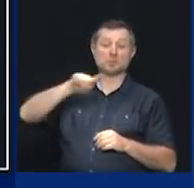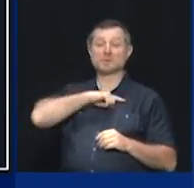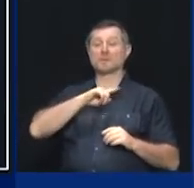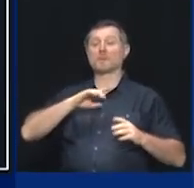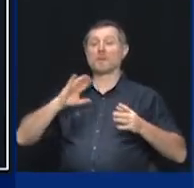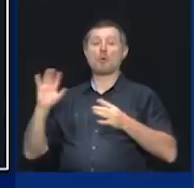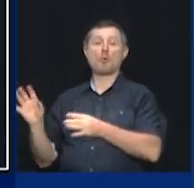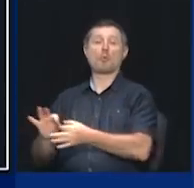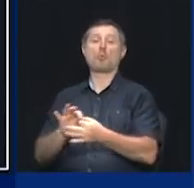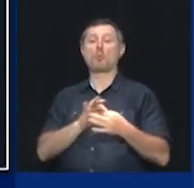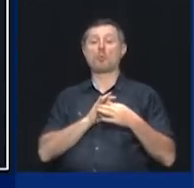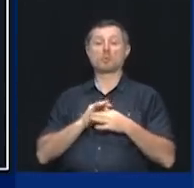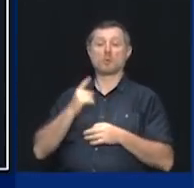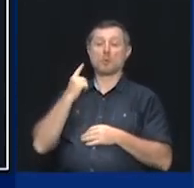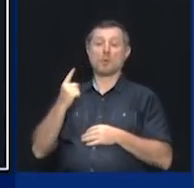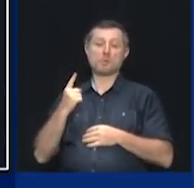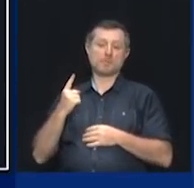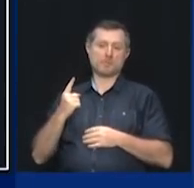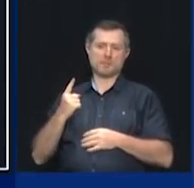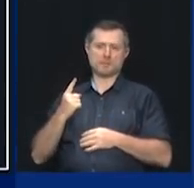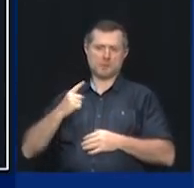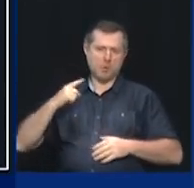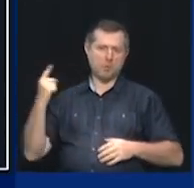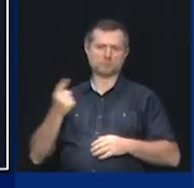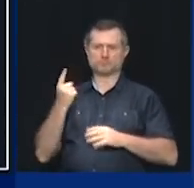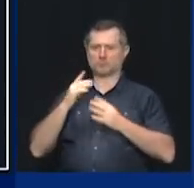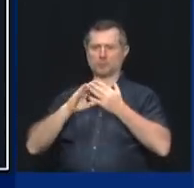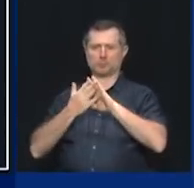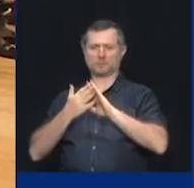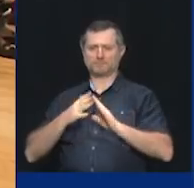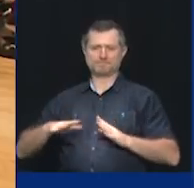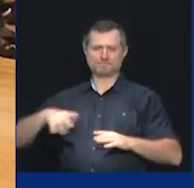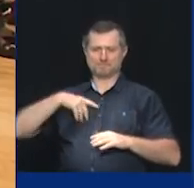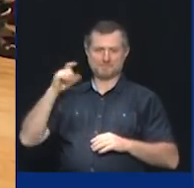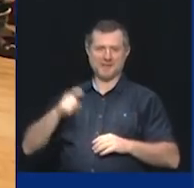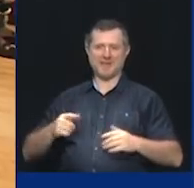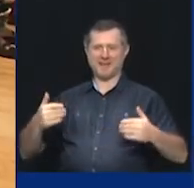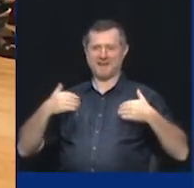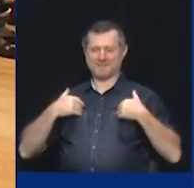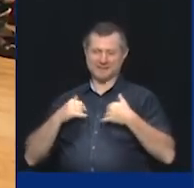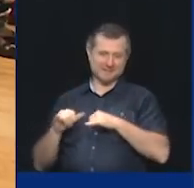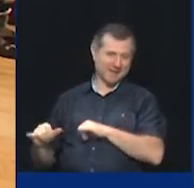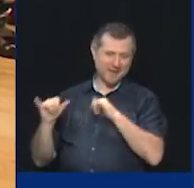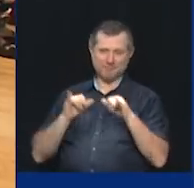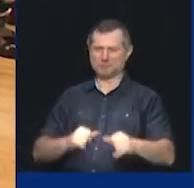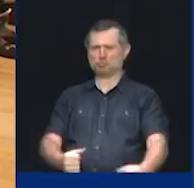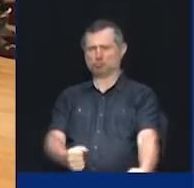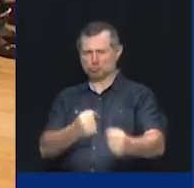of the community, and we have to have that same intensity.